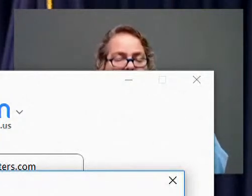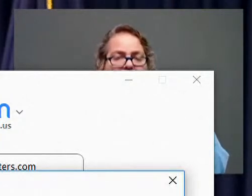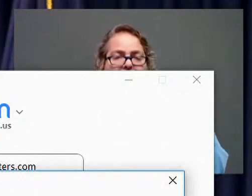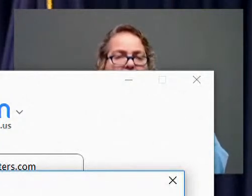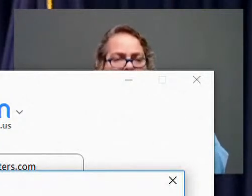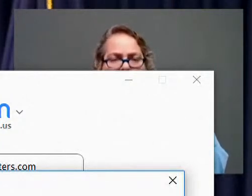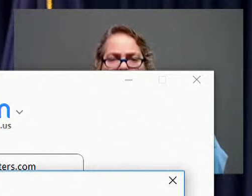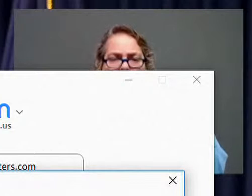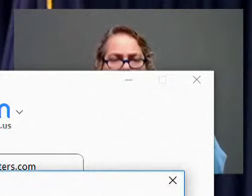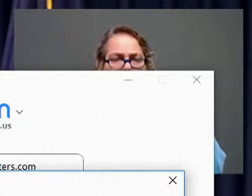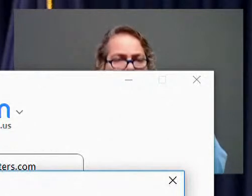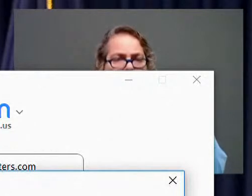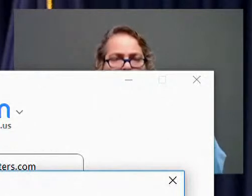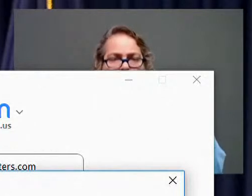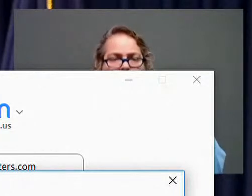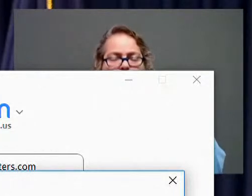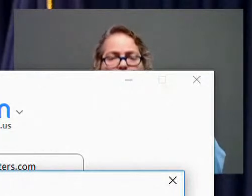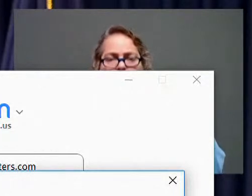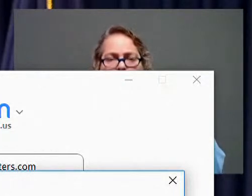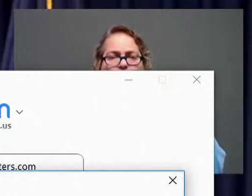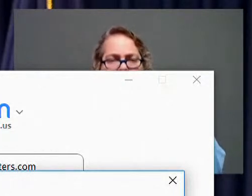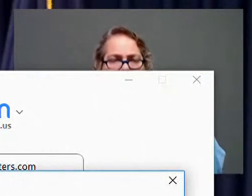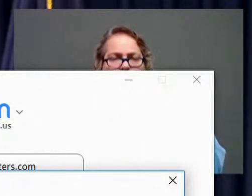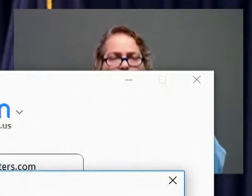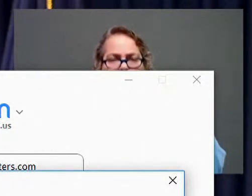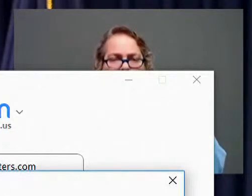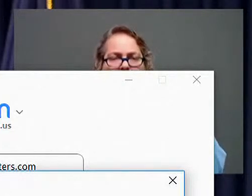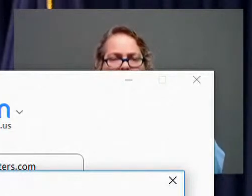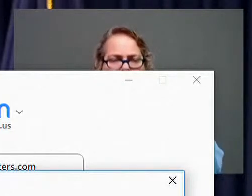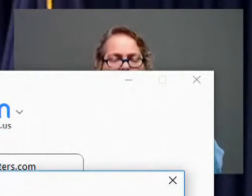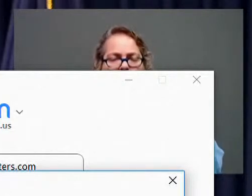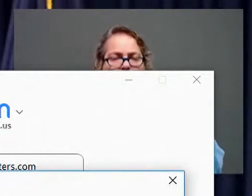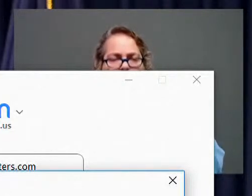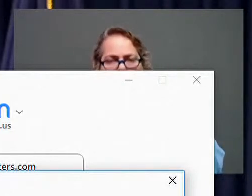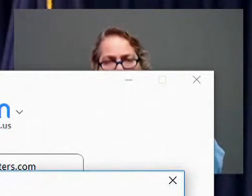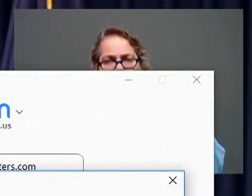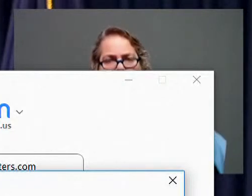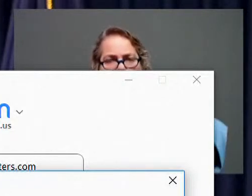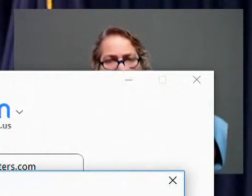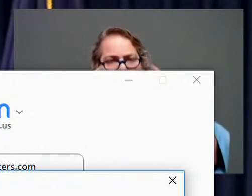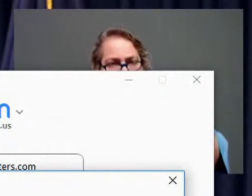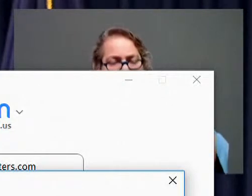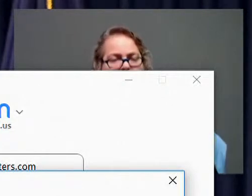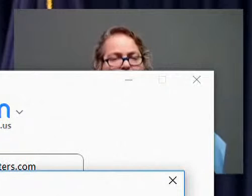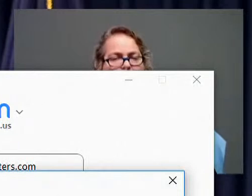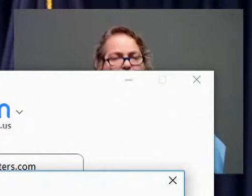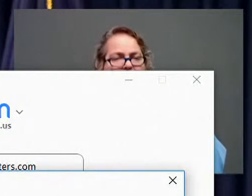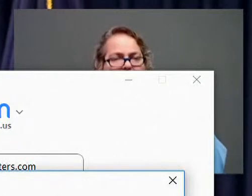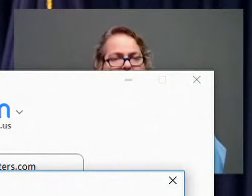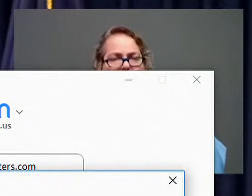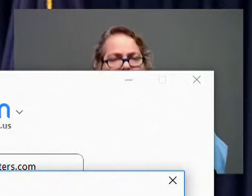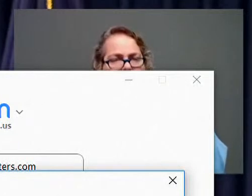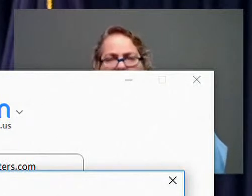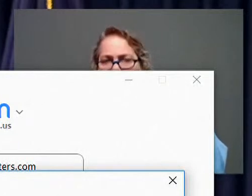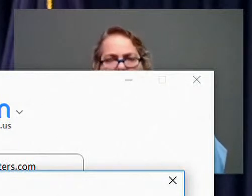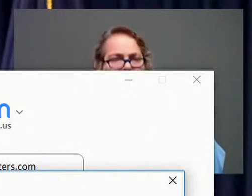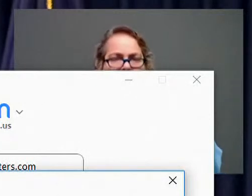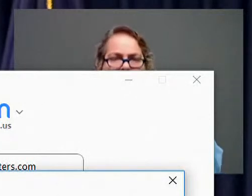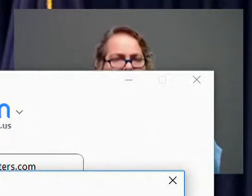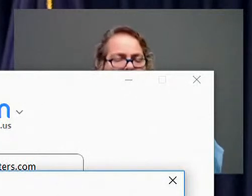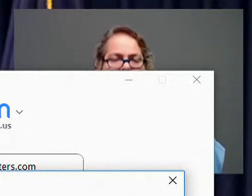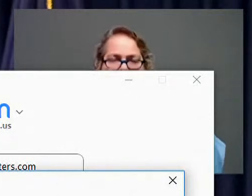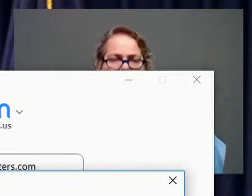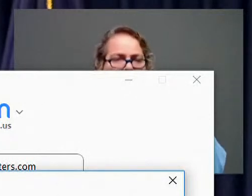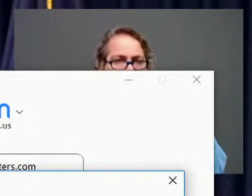weeks, to make sure that everyone keeps a roof over their head, especially in an area that, as you know, didn't have enough housing to begin with, even in the best of